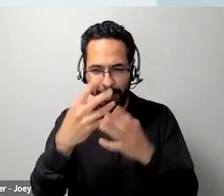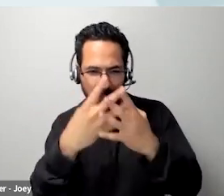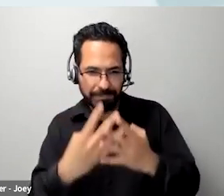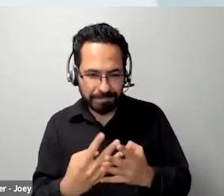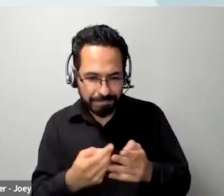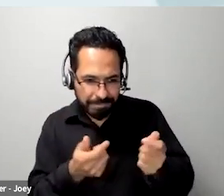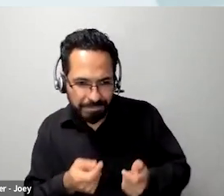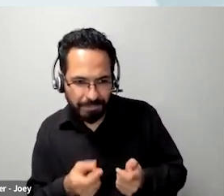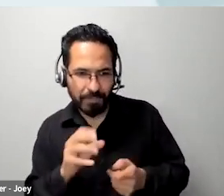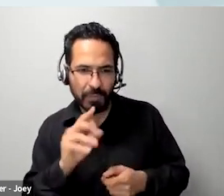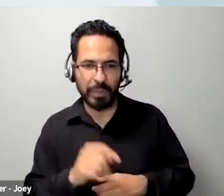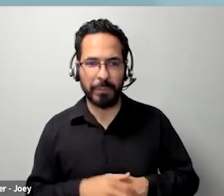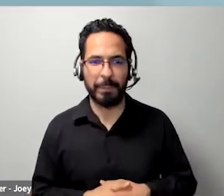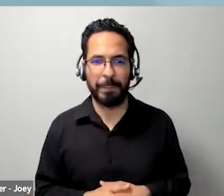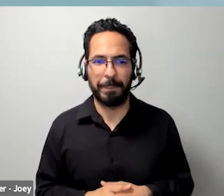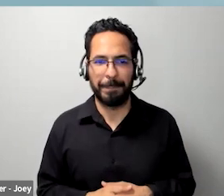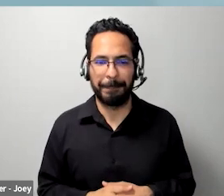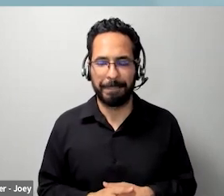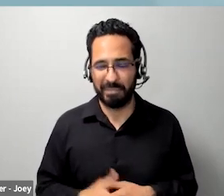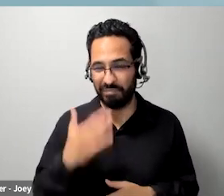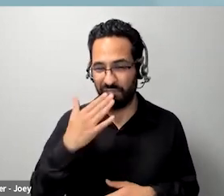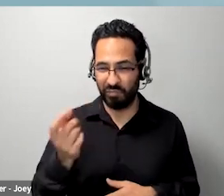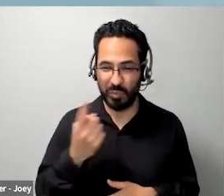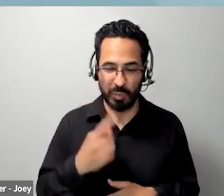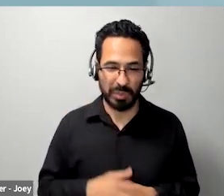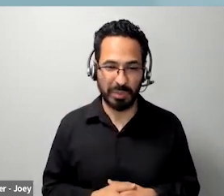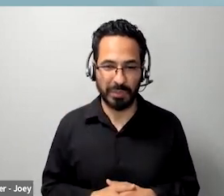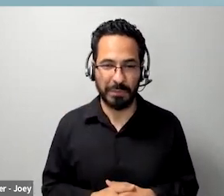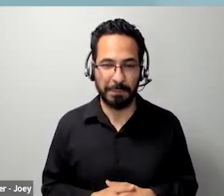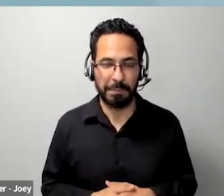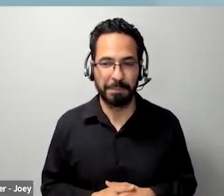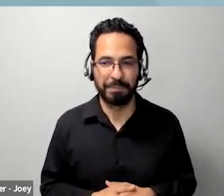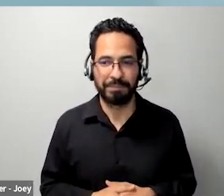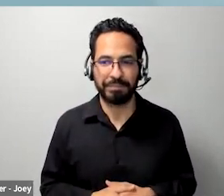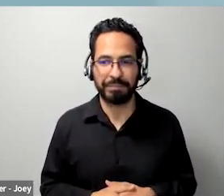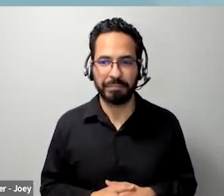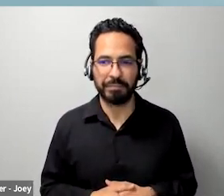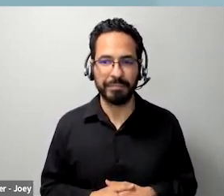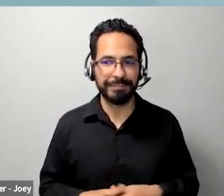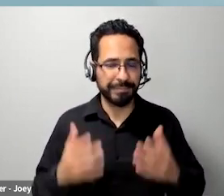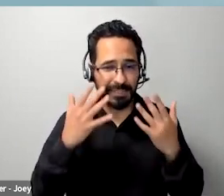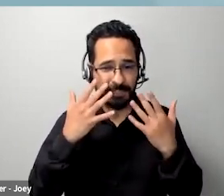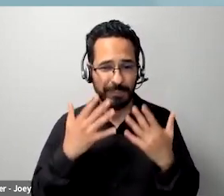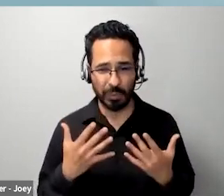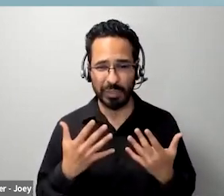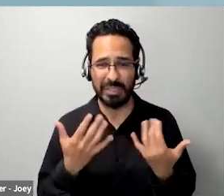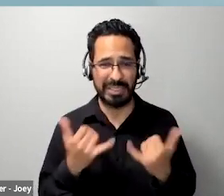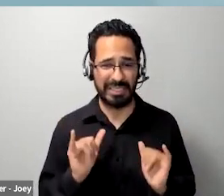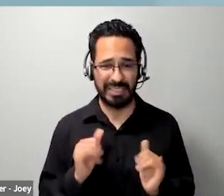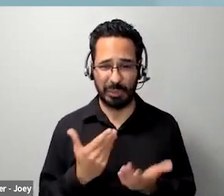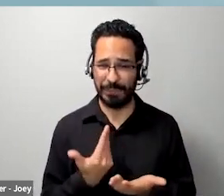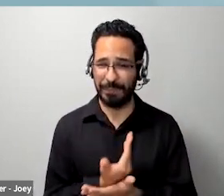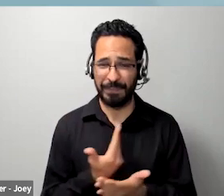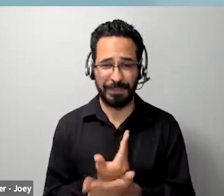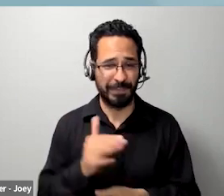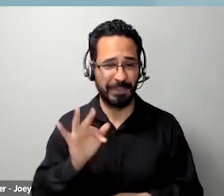out? That is such a good question. And it's unfortunate that it's still so fresh that